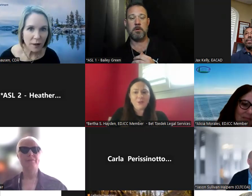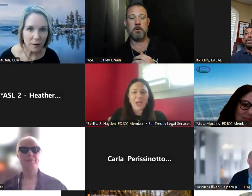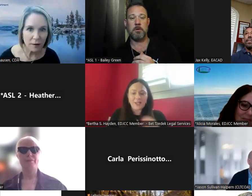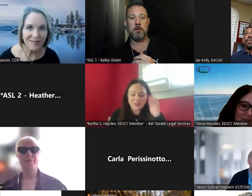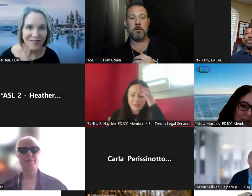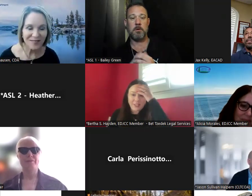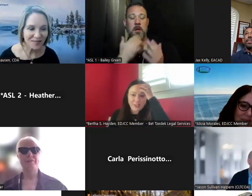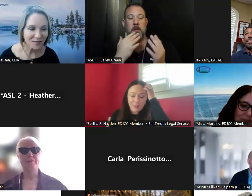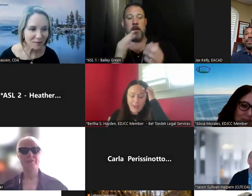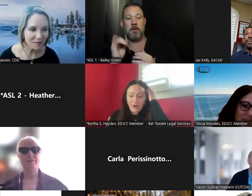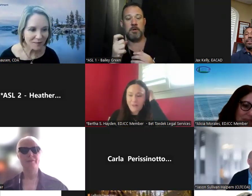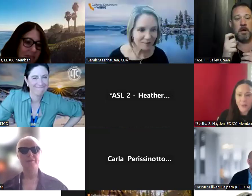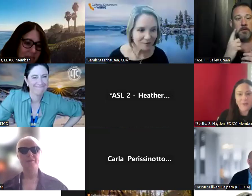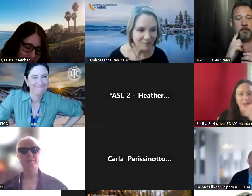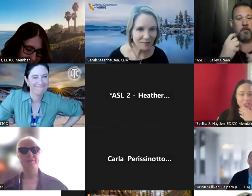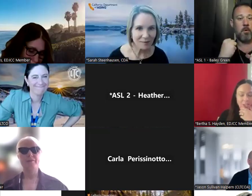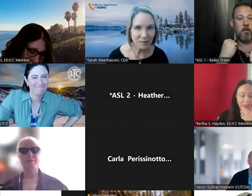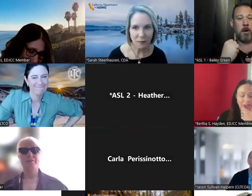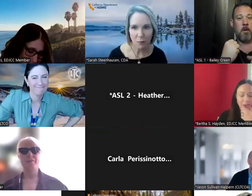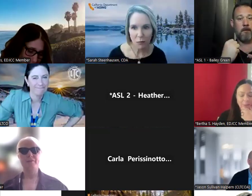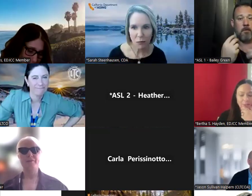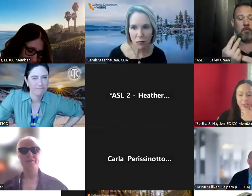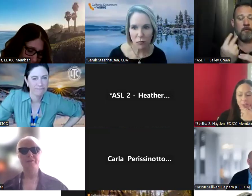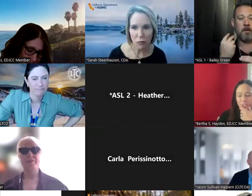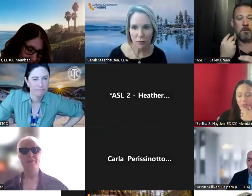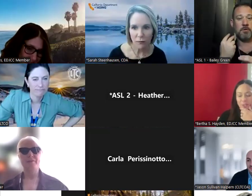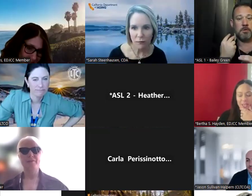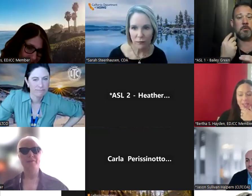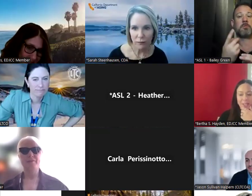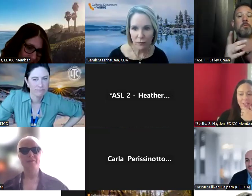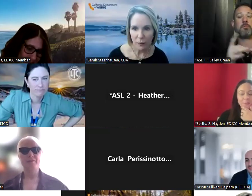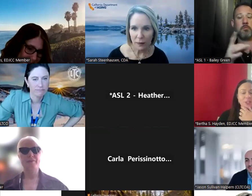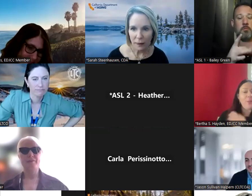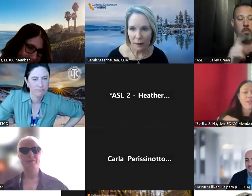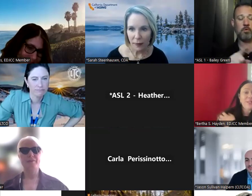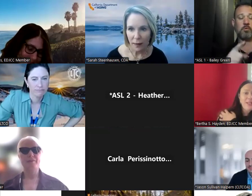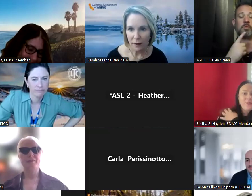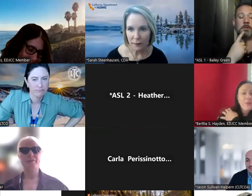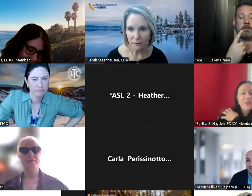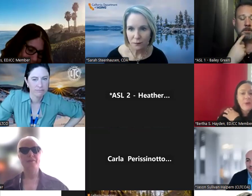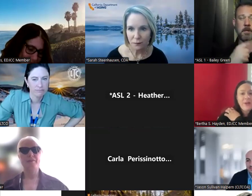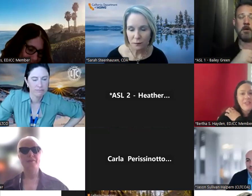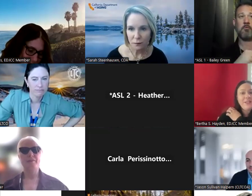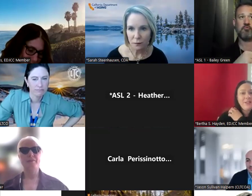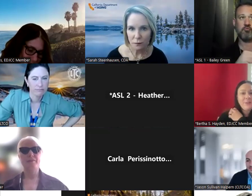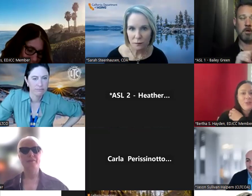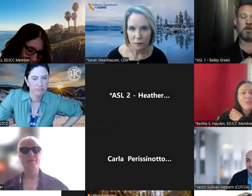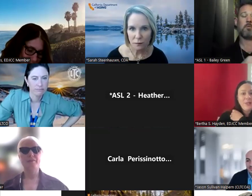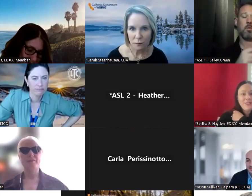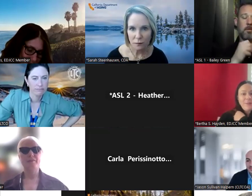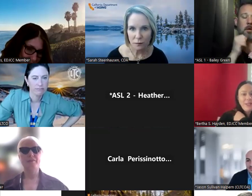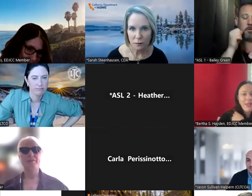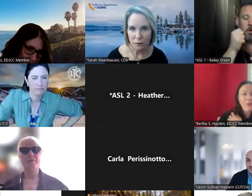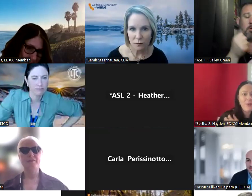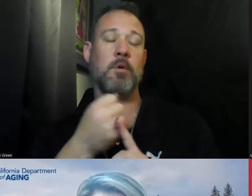Thank you, Jax, for such that powerful reflection. So much of what you said seems to resonate with the work of the Adult Abuse